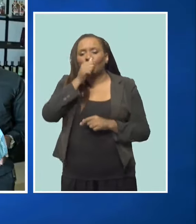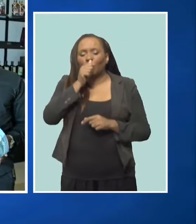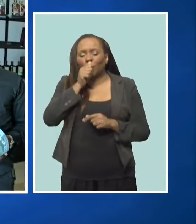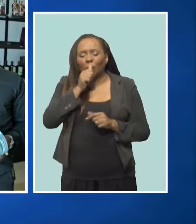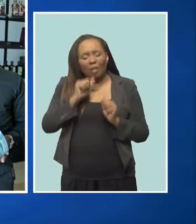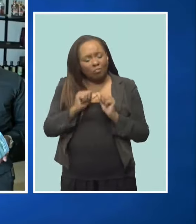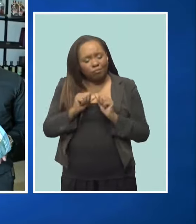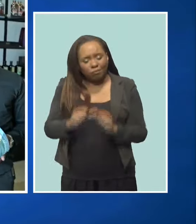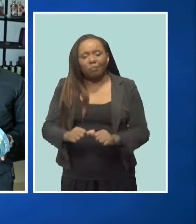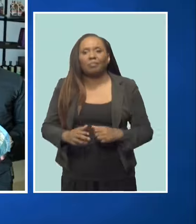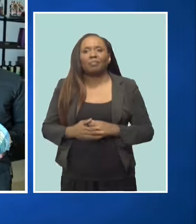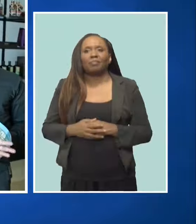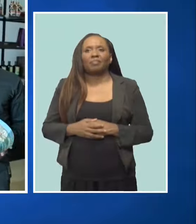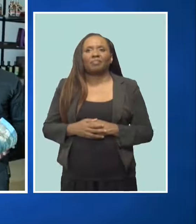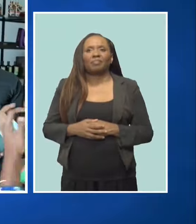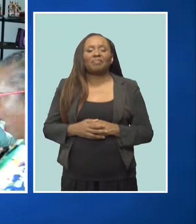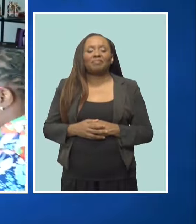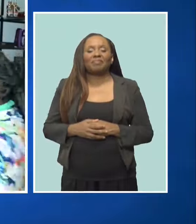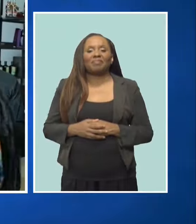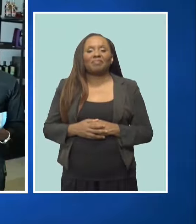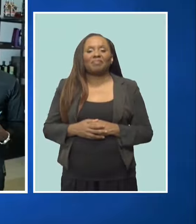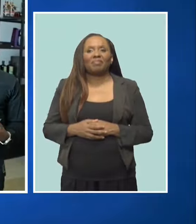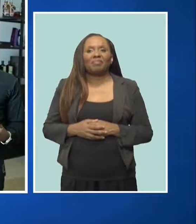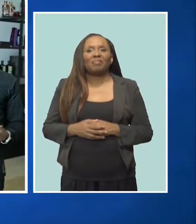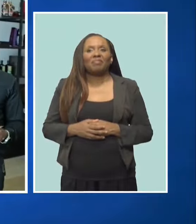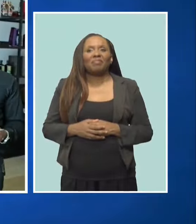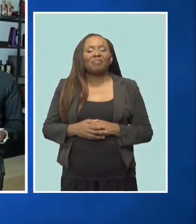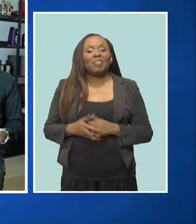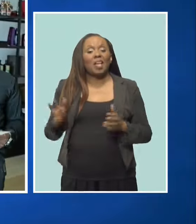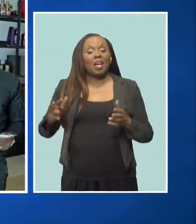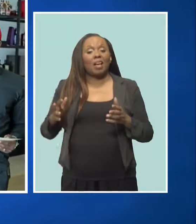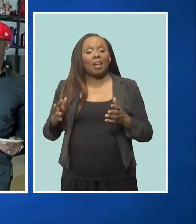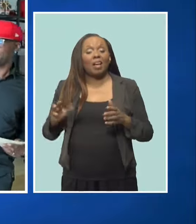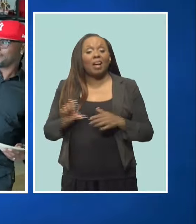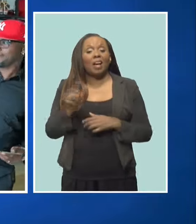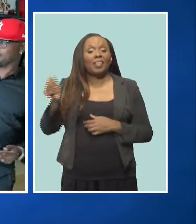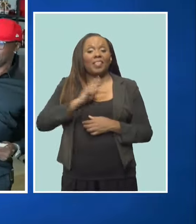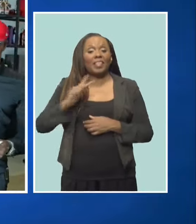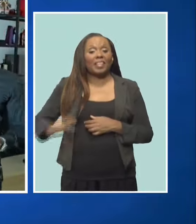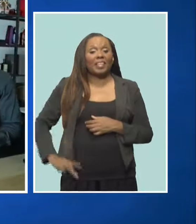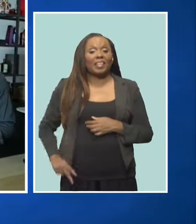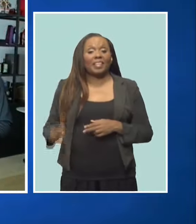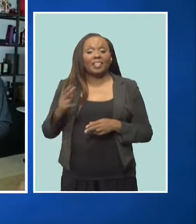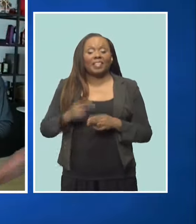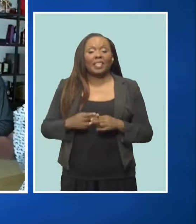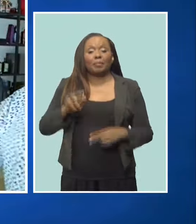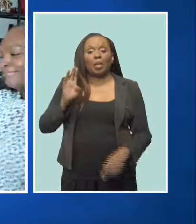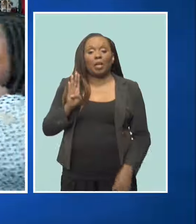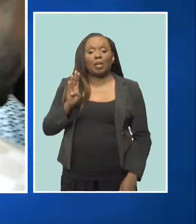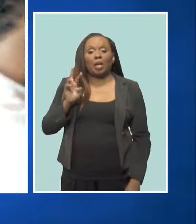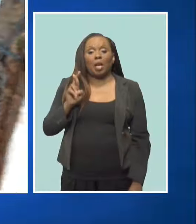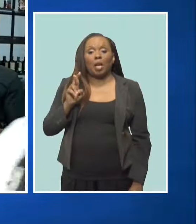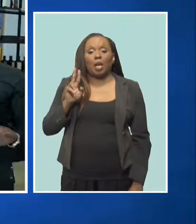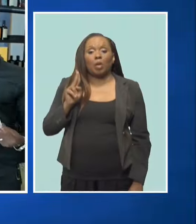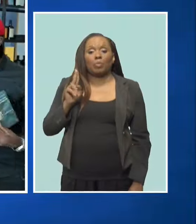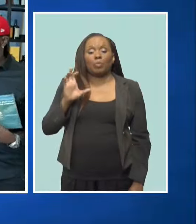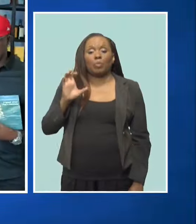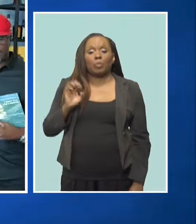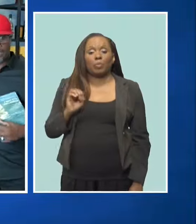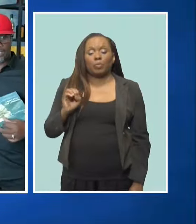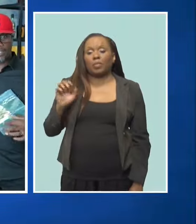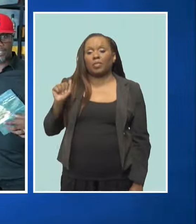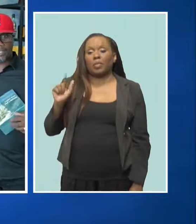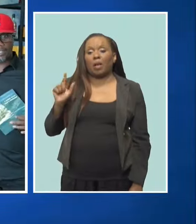and Road March King Bruce Lee Almighty was in an upbeat mood and told the gathering he is getting into shape for a repeat of